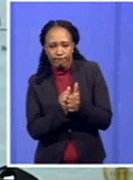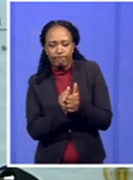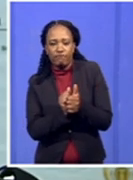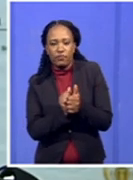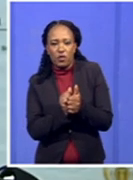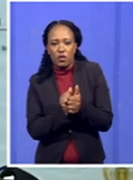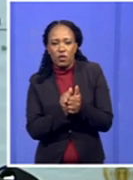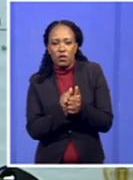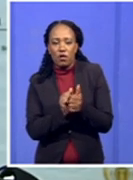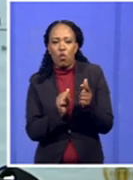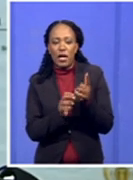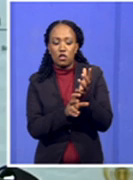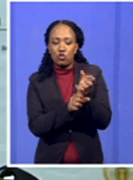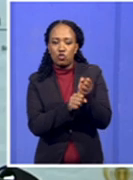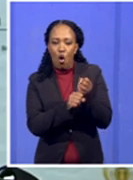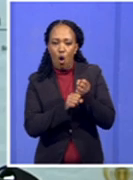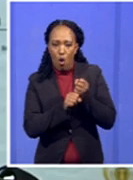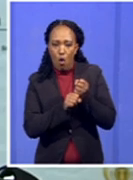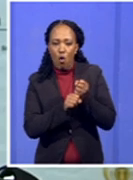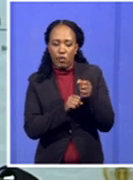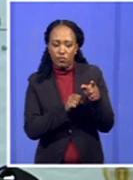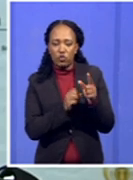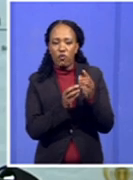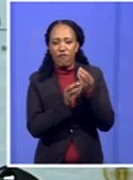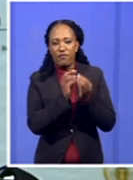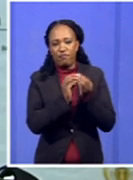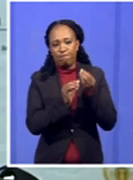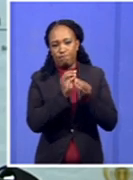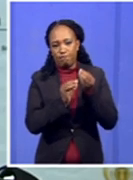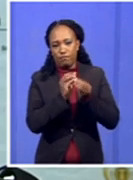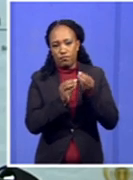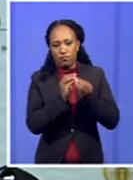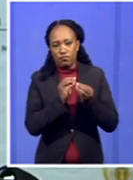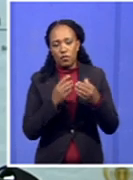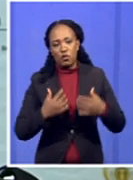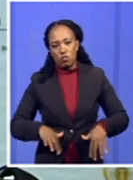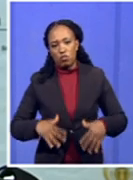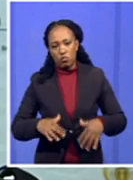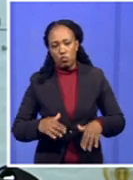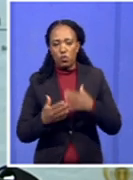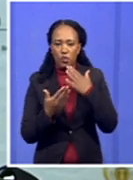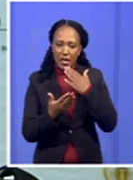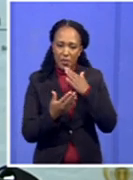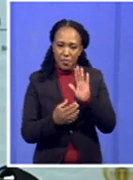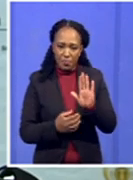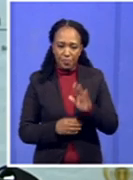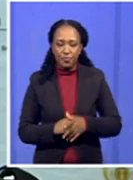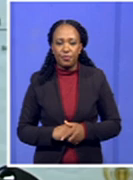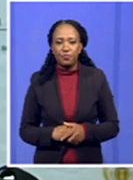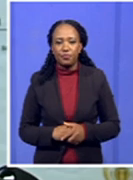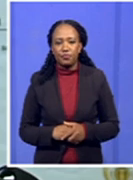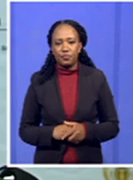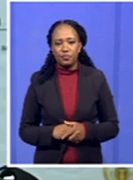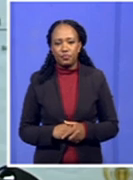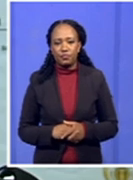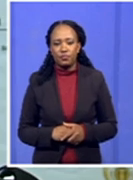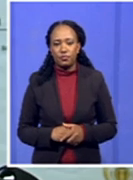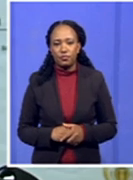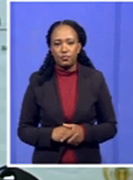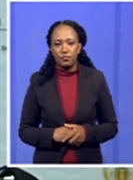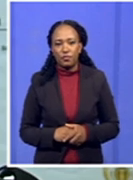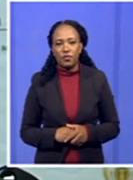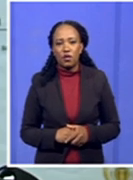stores area can also be rehabilitated. So we really thank them for that. We know that there's